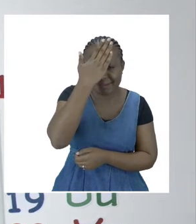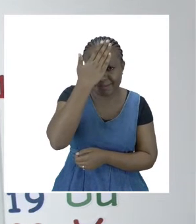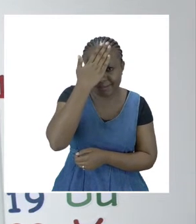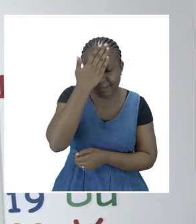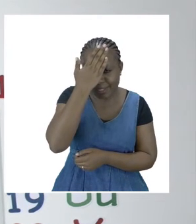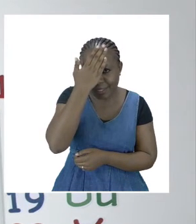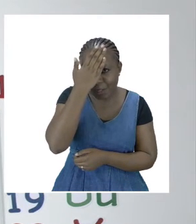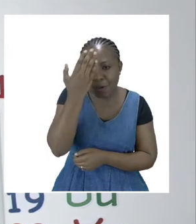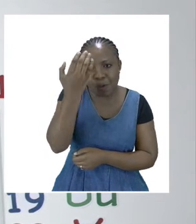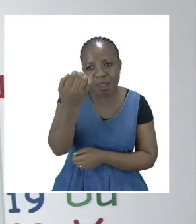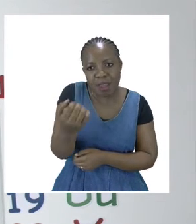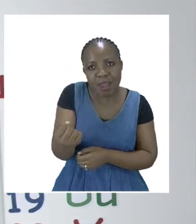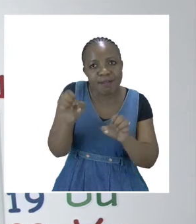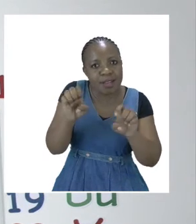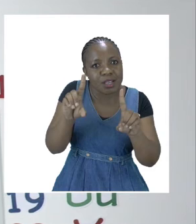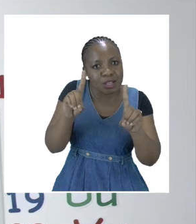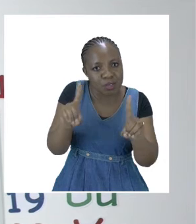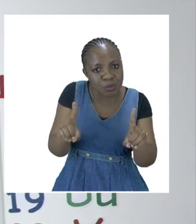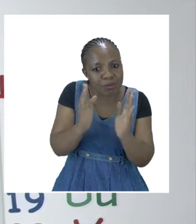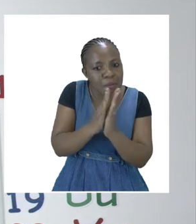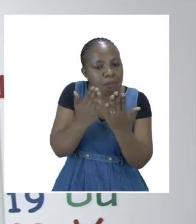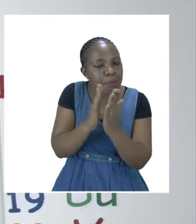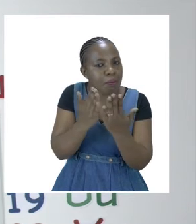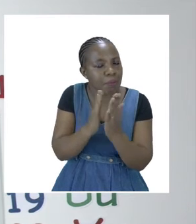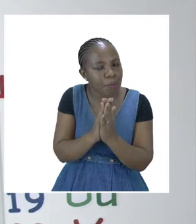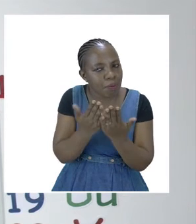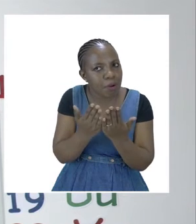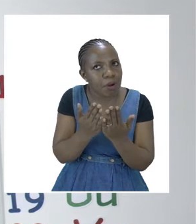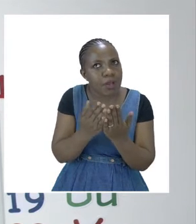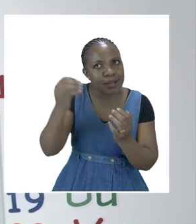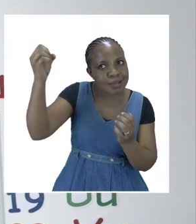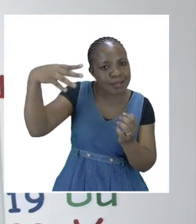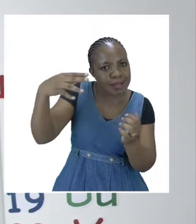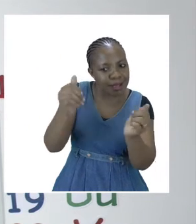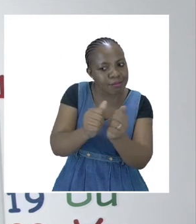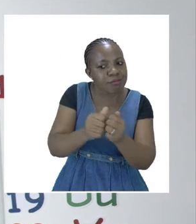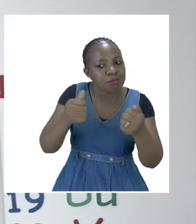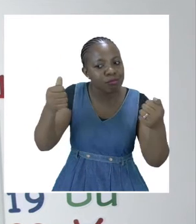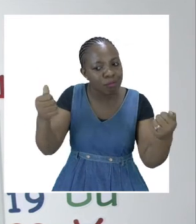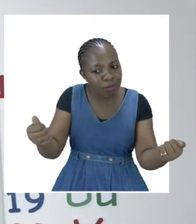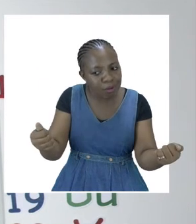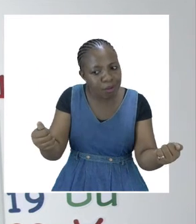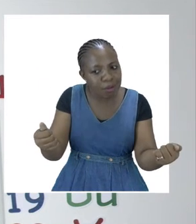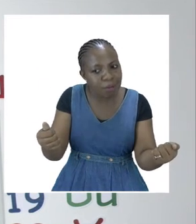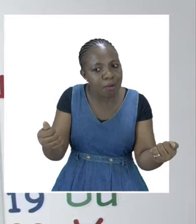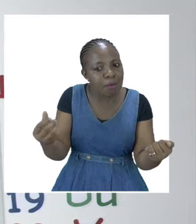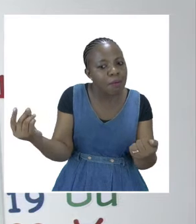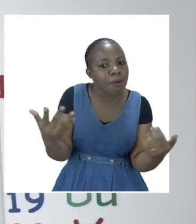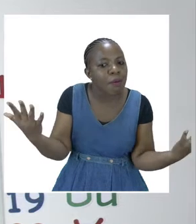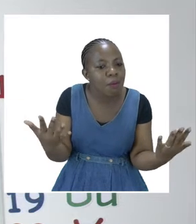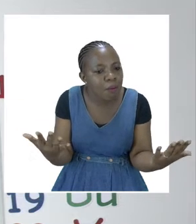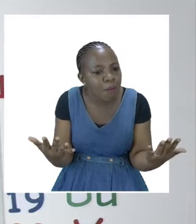booklet in our daily newspaper, street sales, or at your school every Monday